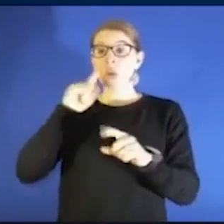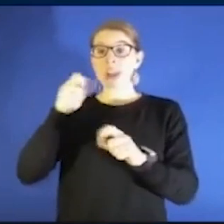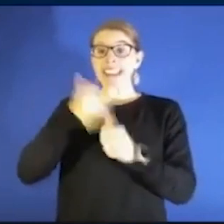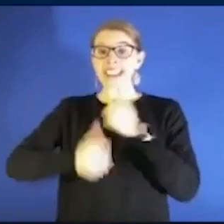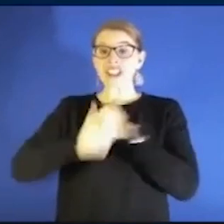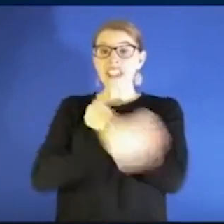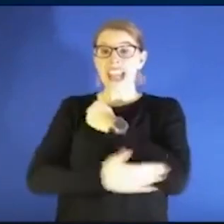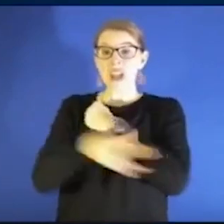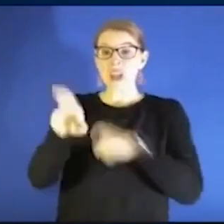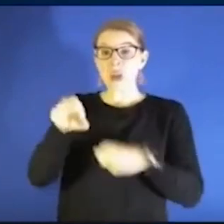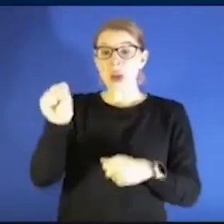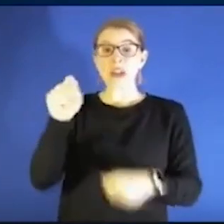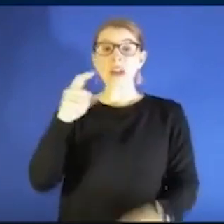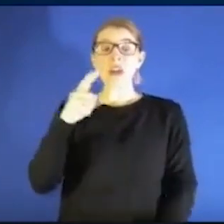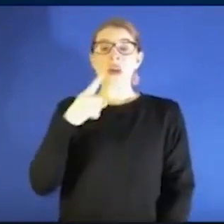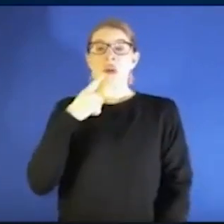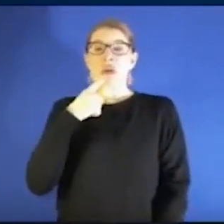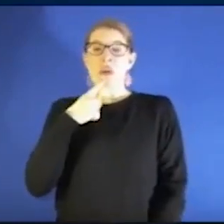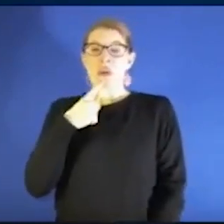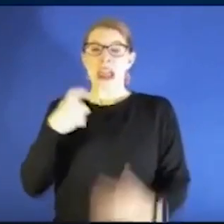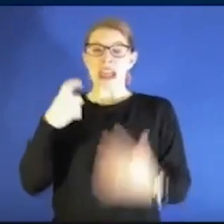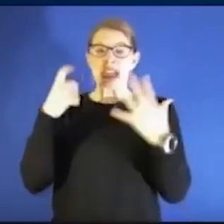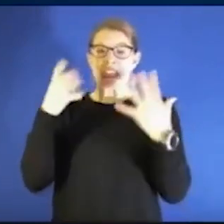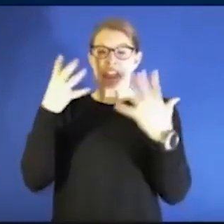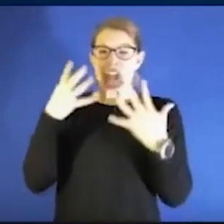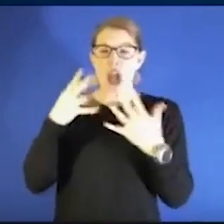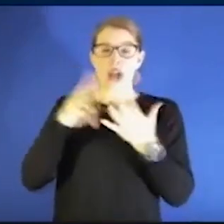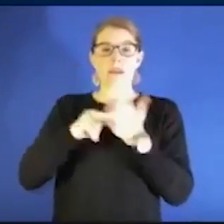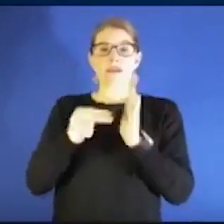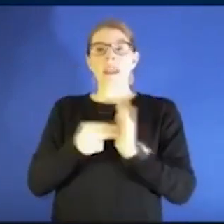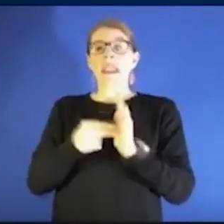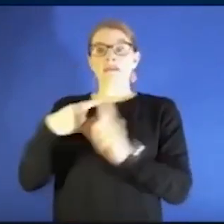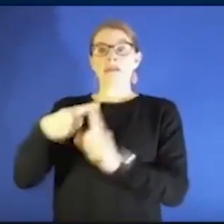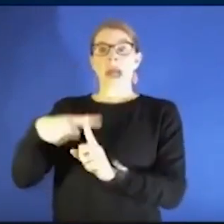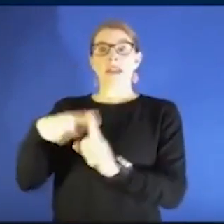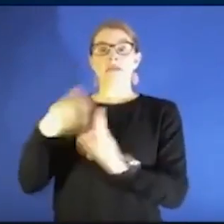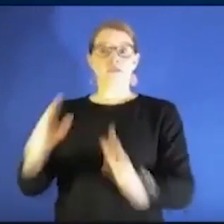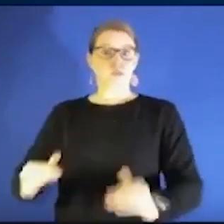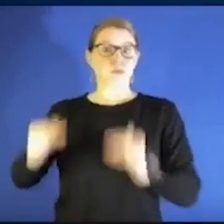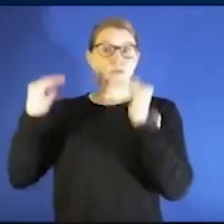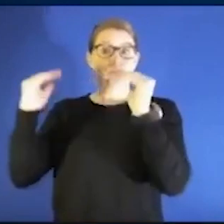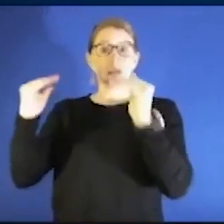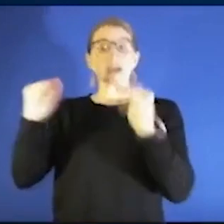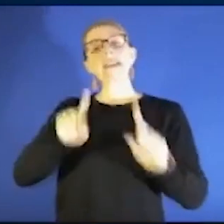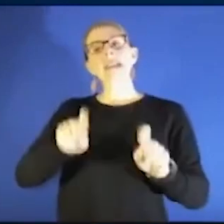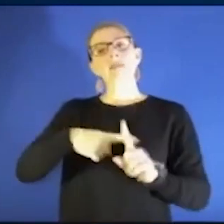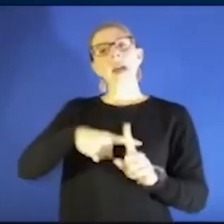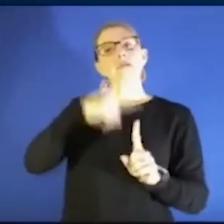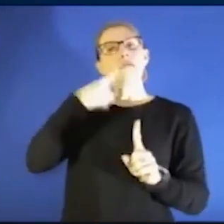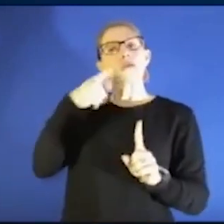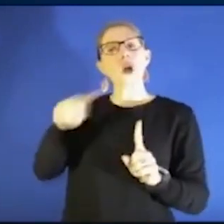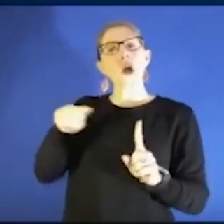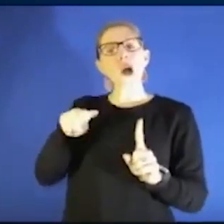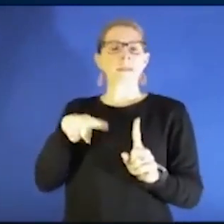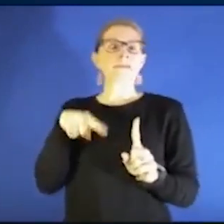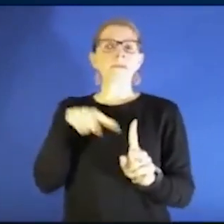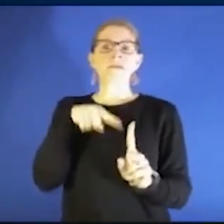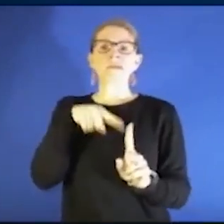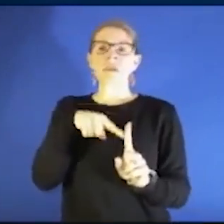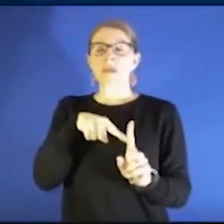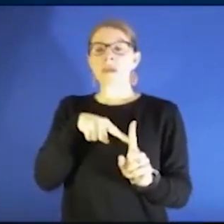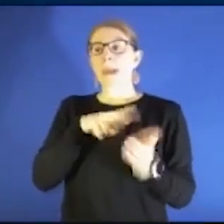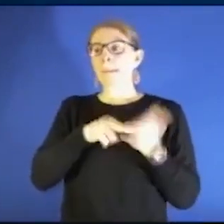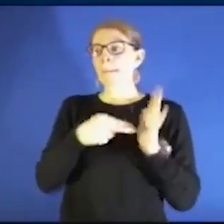The darker red you are, the higher the test positivity. And what we use test positivity for is as a sort of indicator as to whether